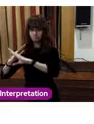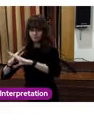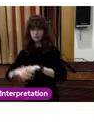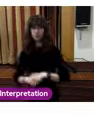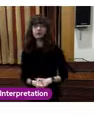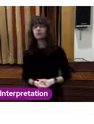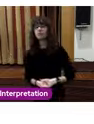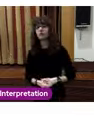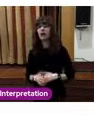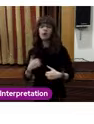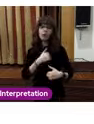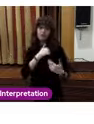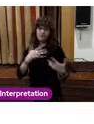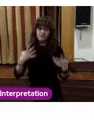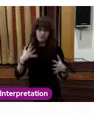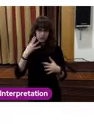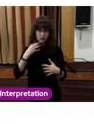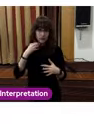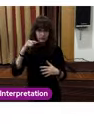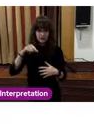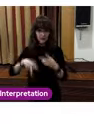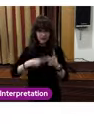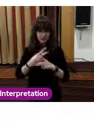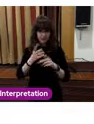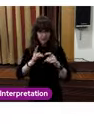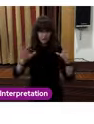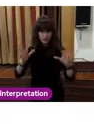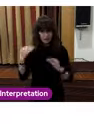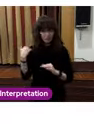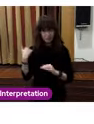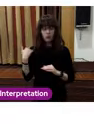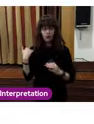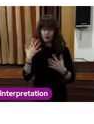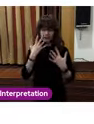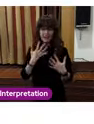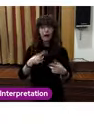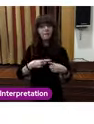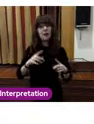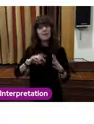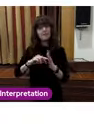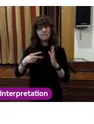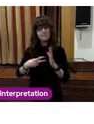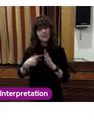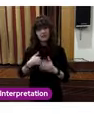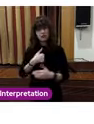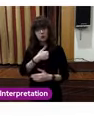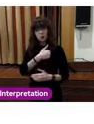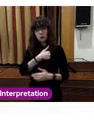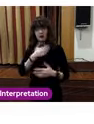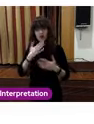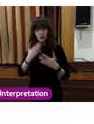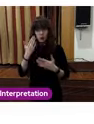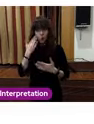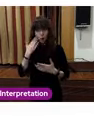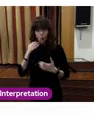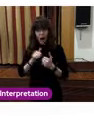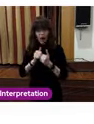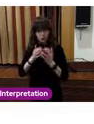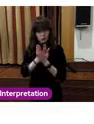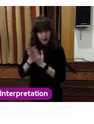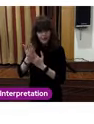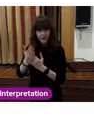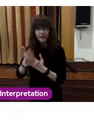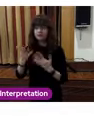before, but that also means that we've made it out of moments like these before. After 9/11, when people were ripping off,